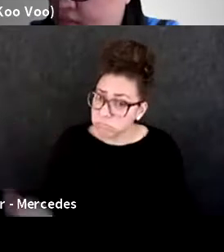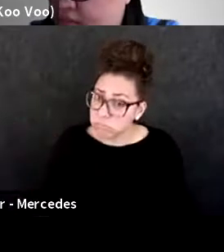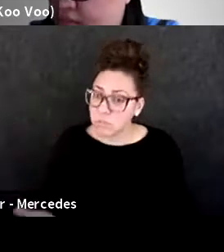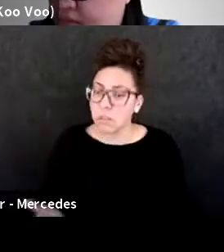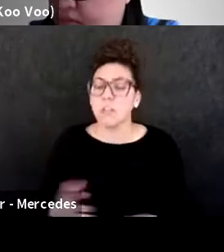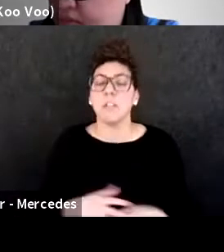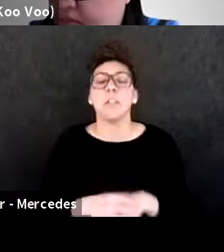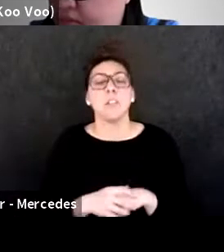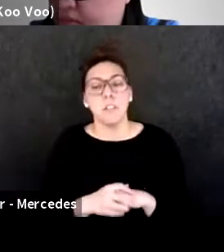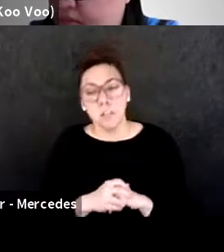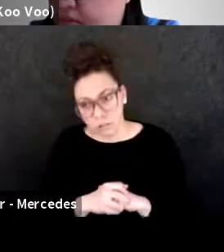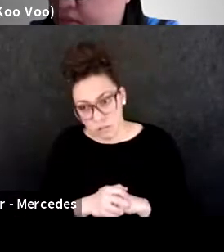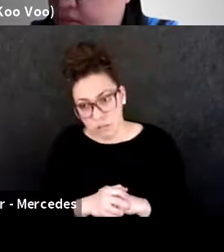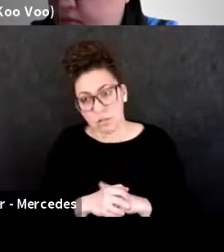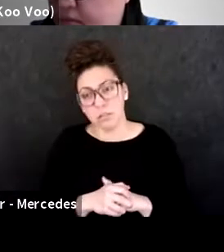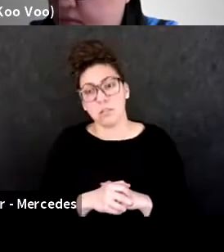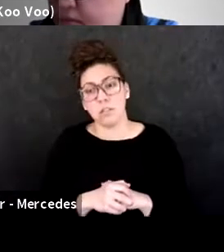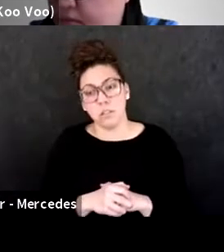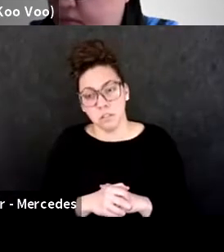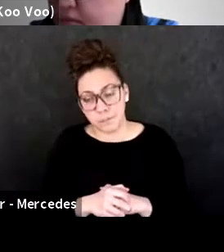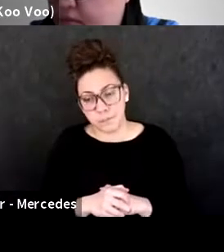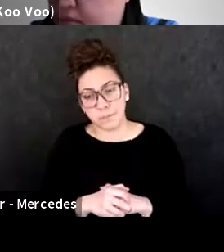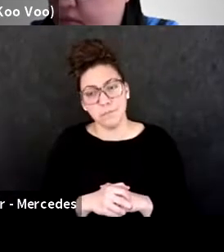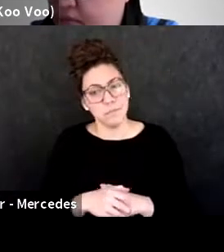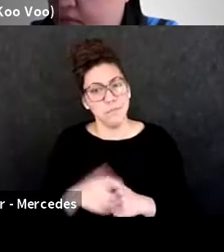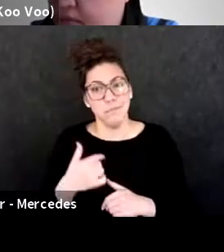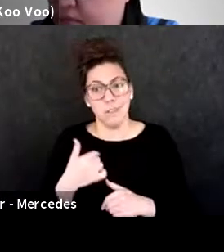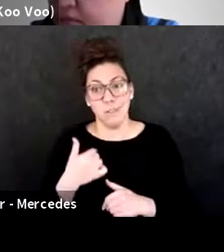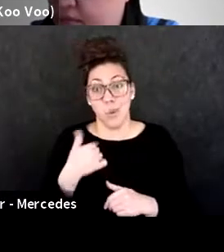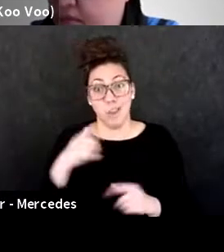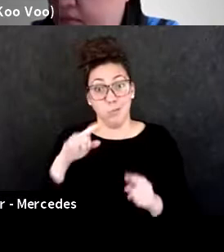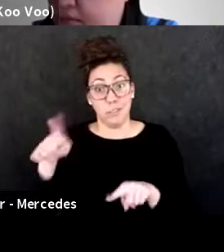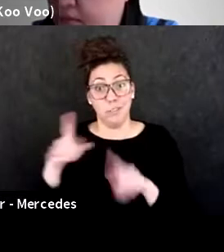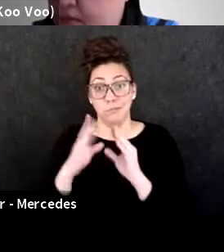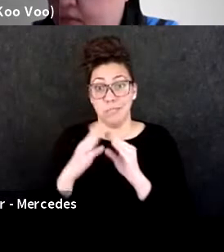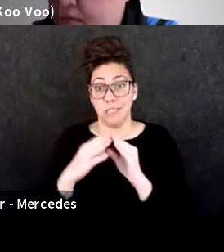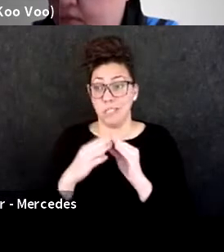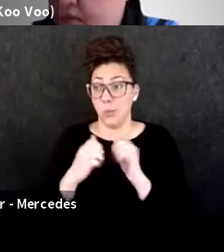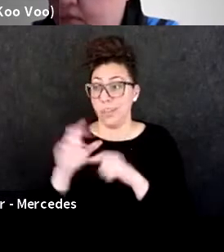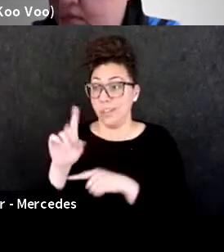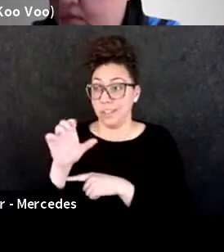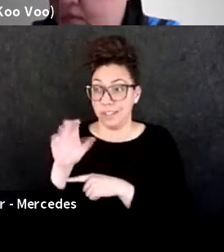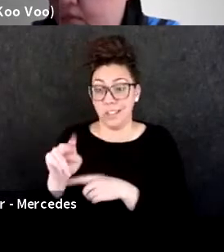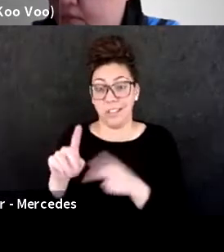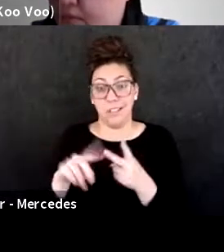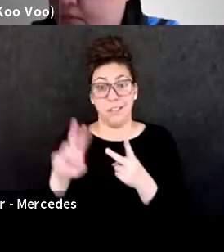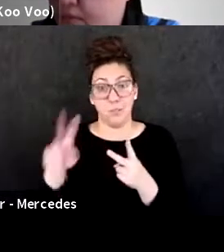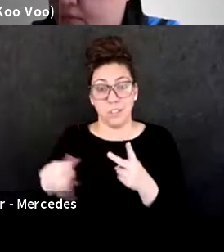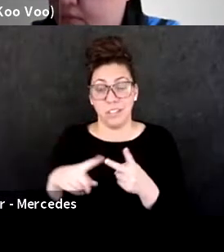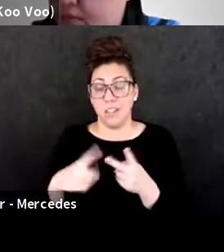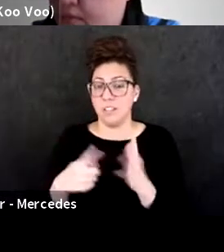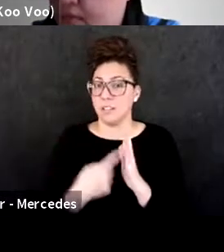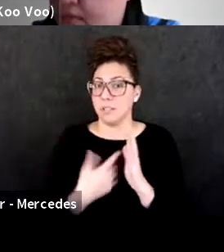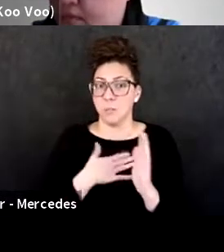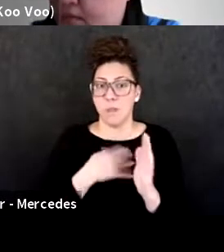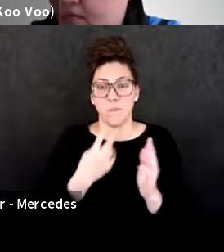into the role of department chair, very challenging because I go into these meetings with a lot of the deans and vice presidents, and I feel that sometimes my